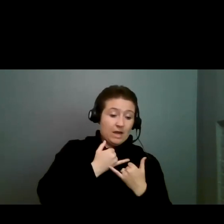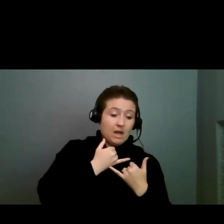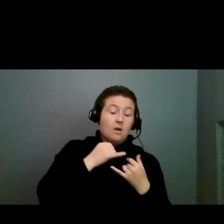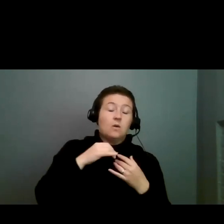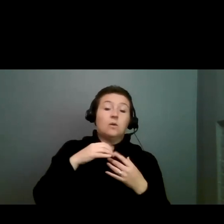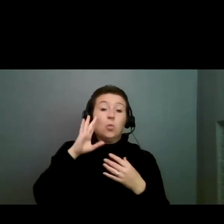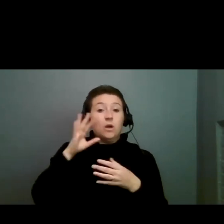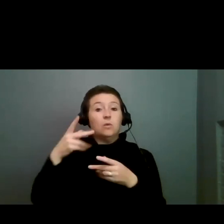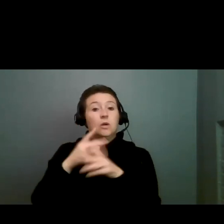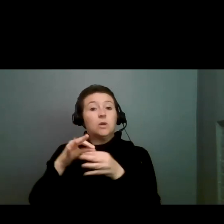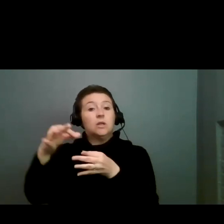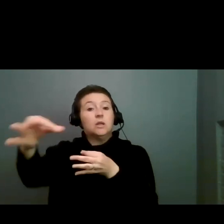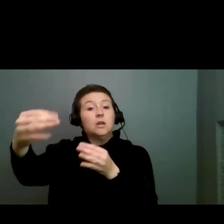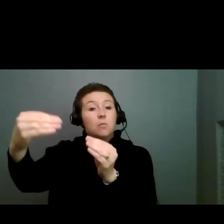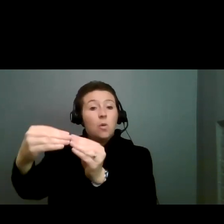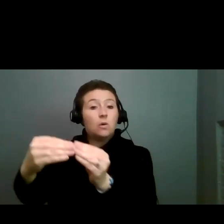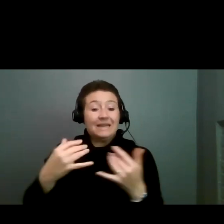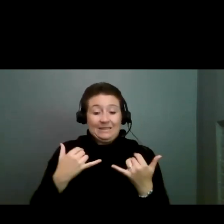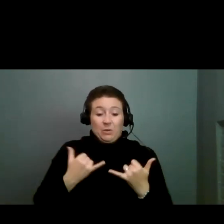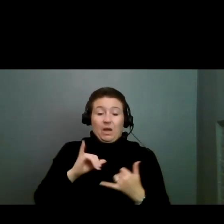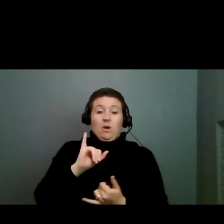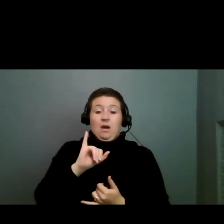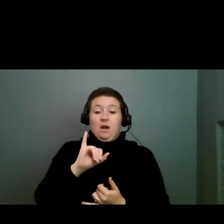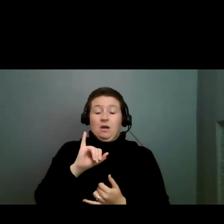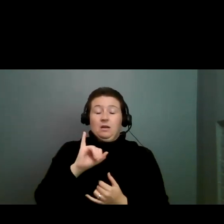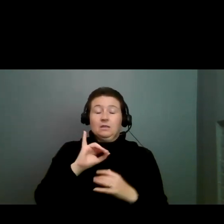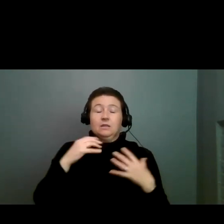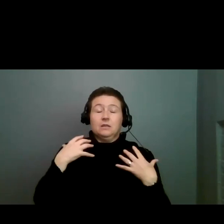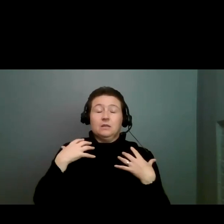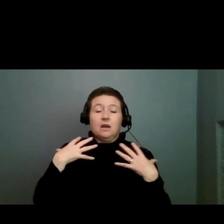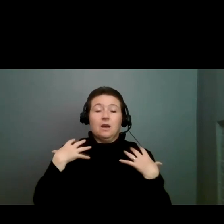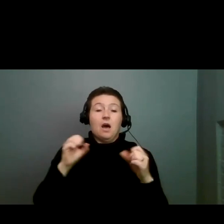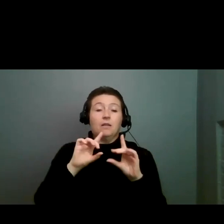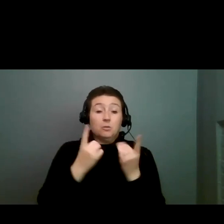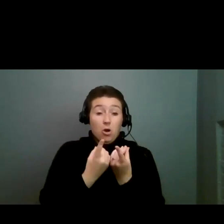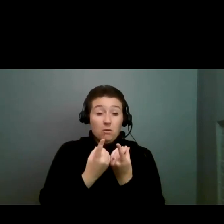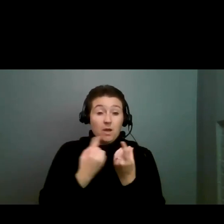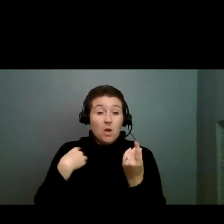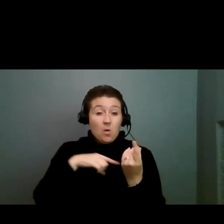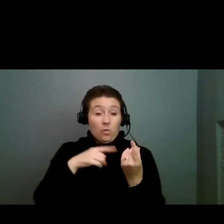the health department is to return to more extensive